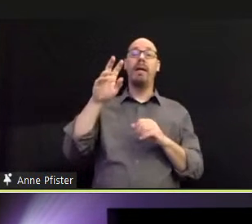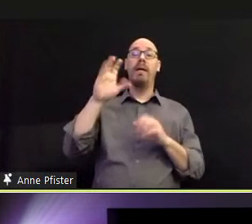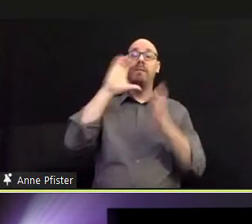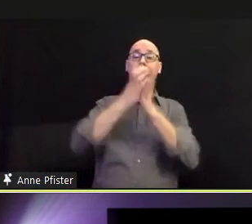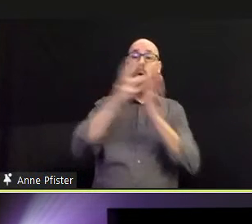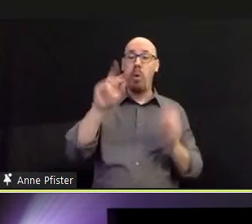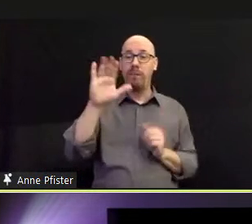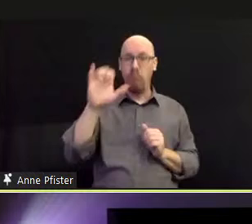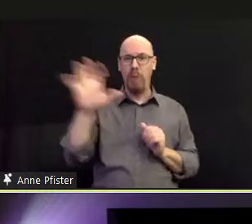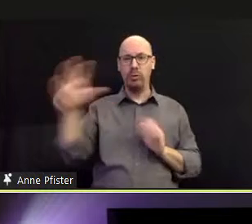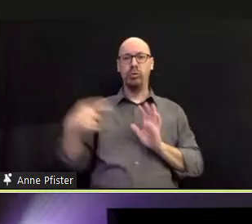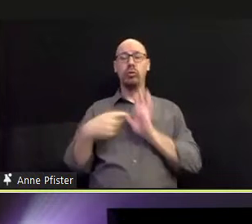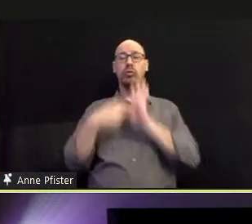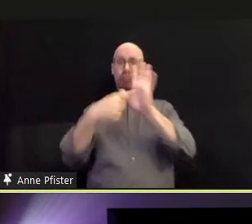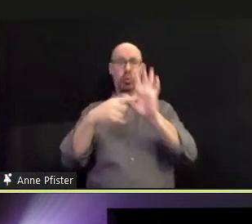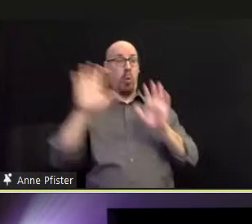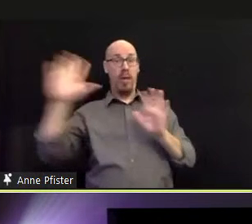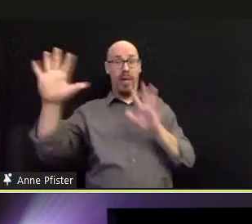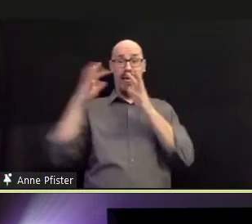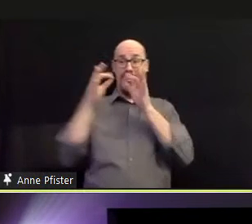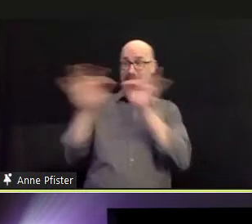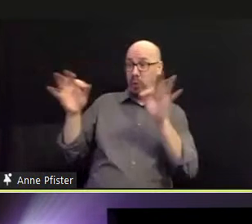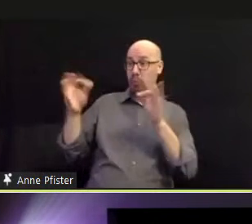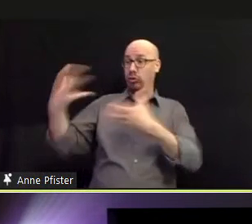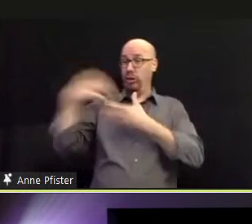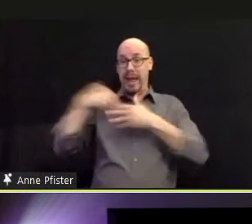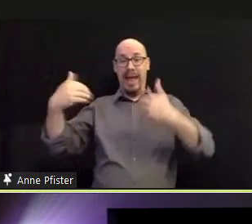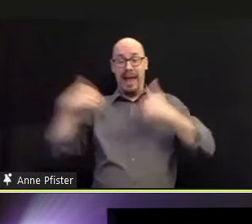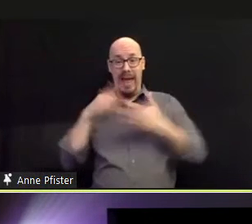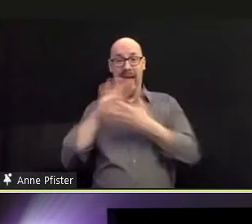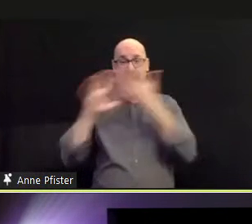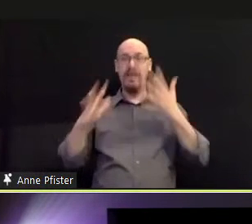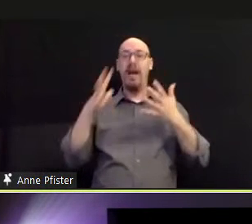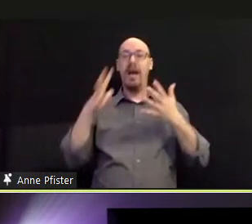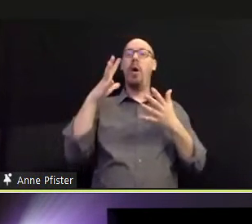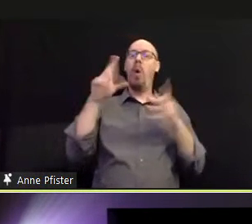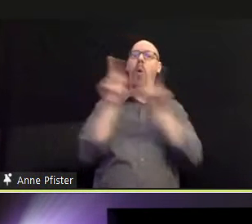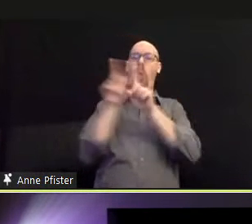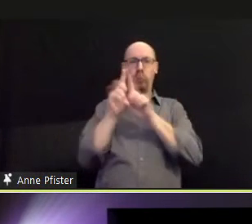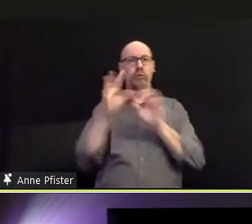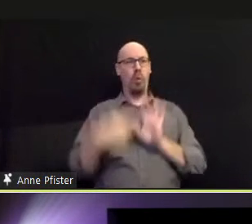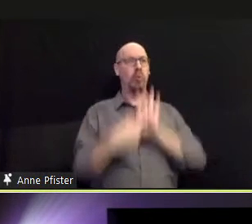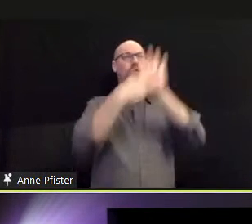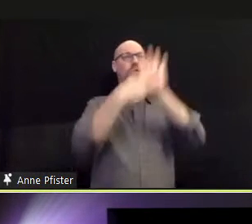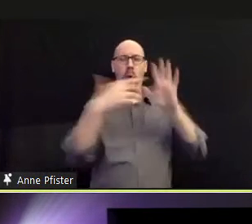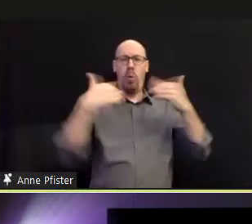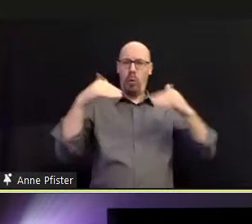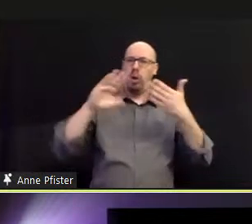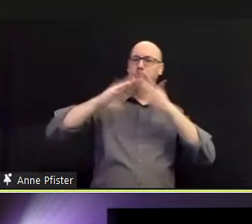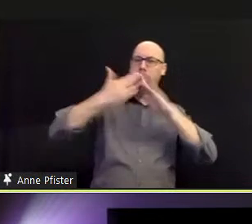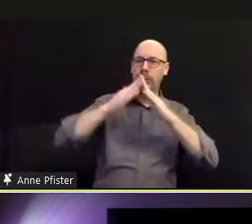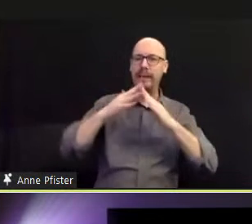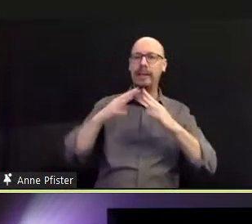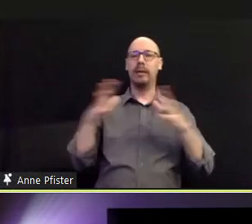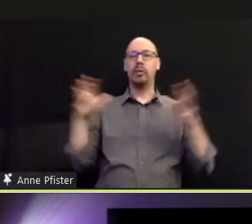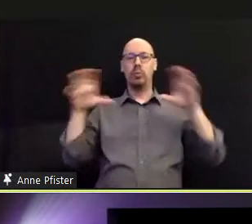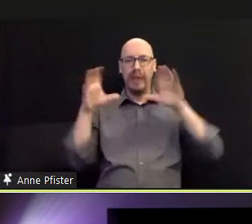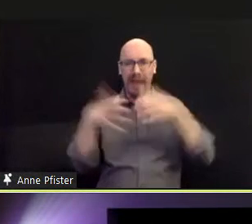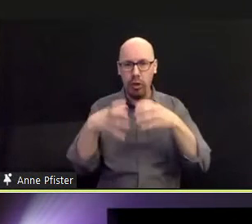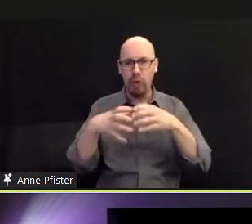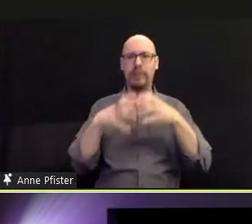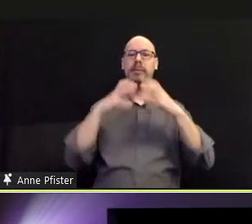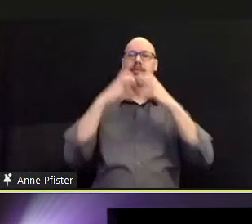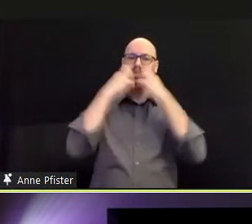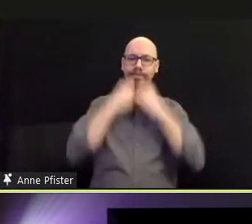available to them were contrasted by the value of conviviendo, or community or togetherness, and apoyo, and that's